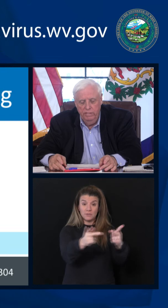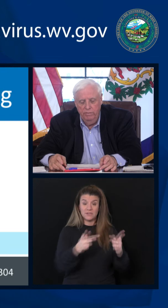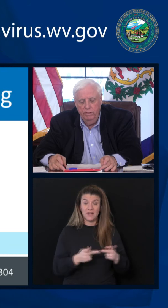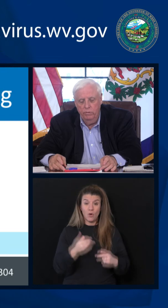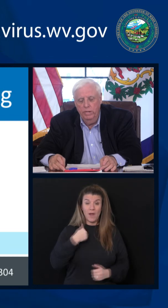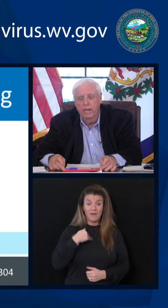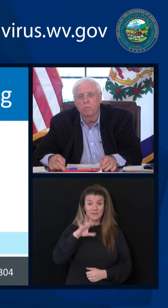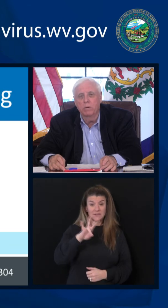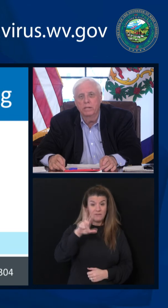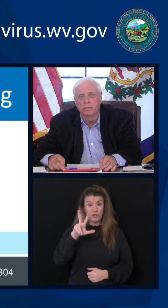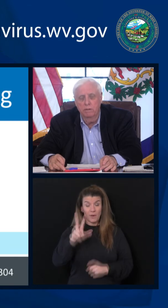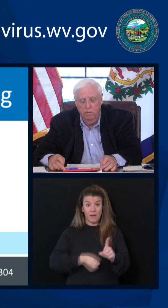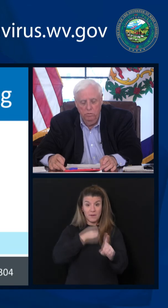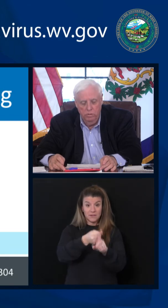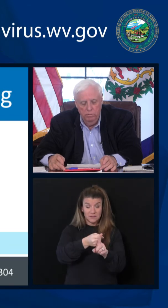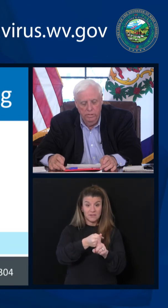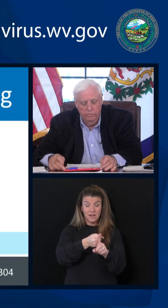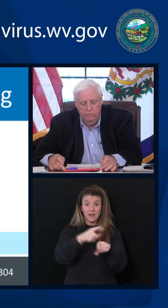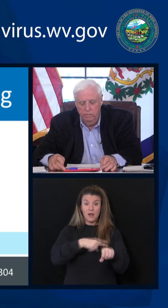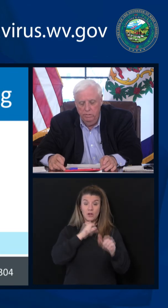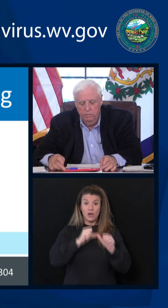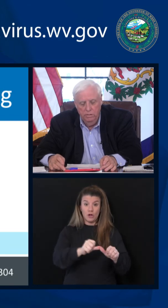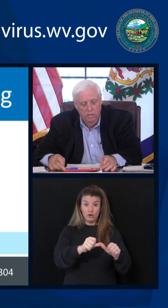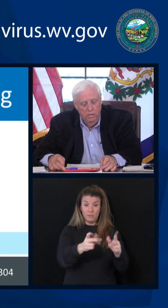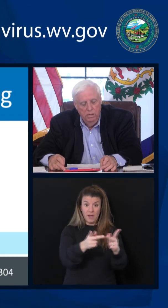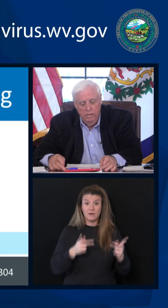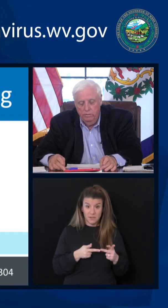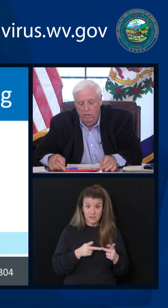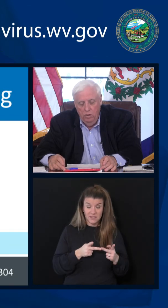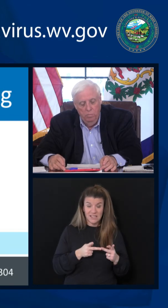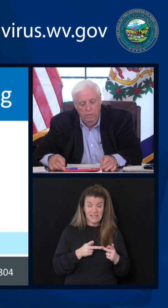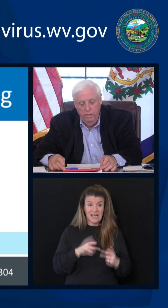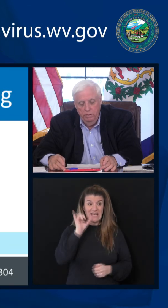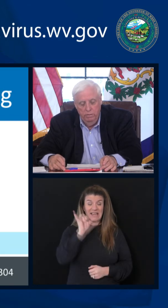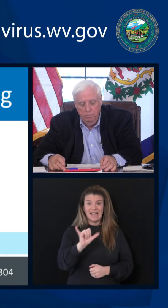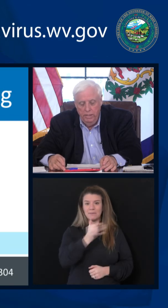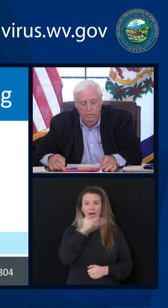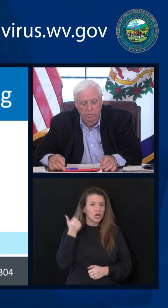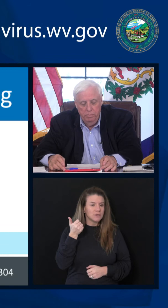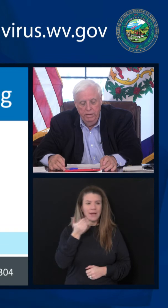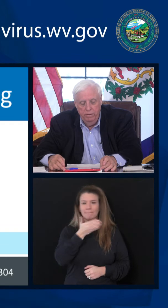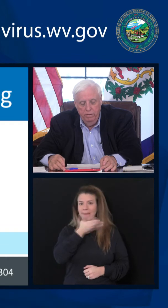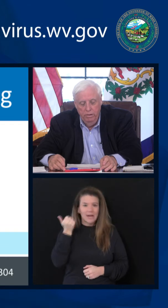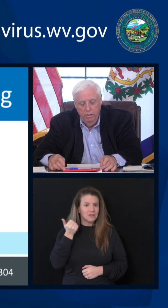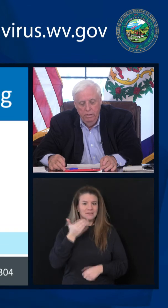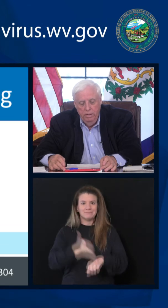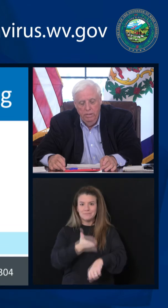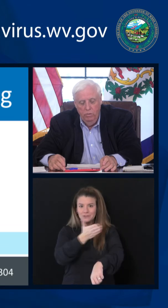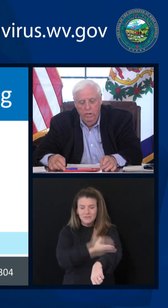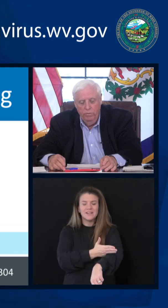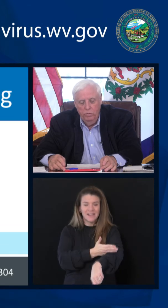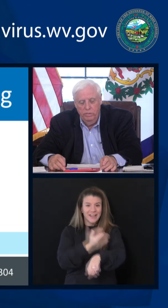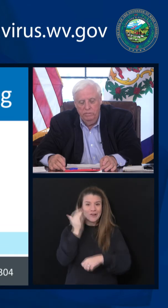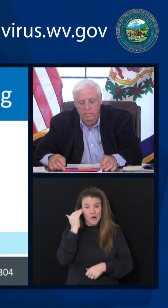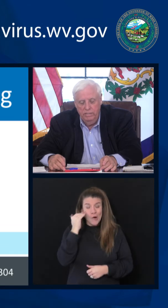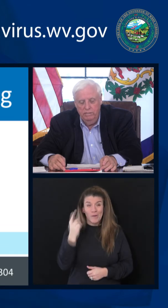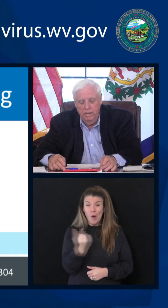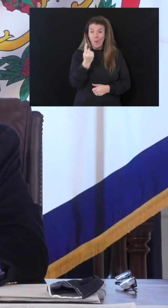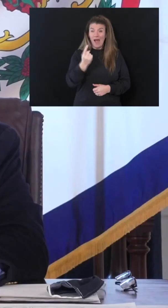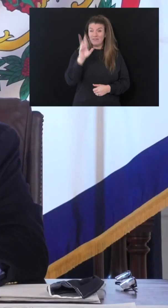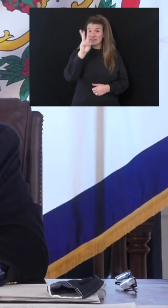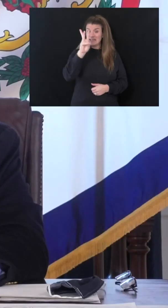have 73 outbreaks in our long-term care facilities. That's all better and better and better. We have only